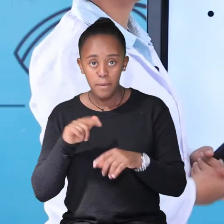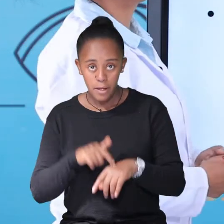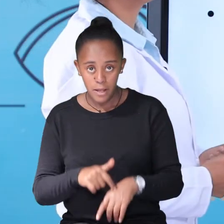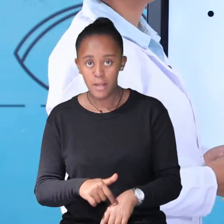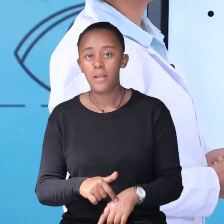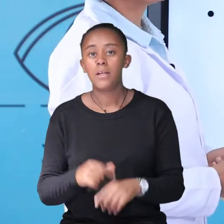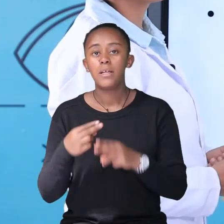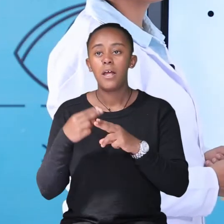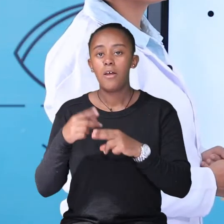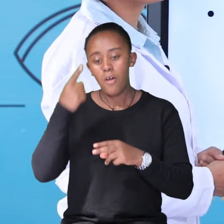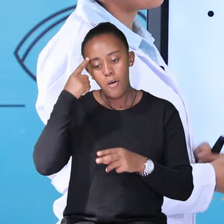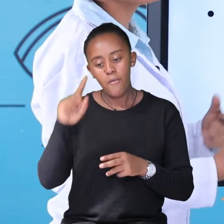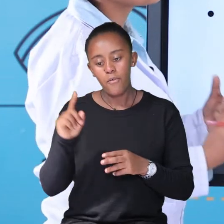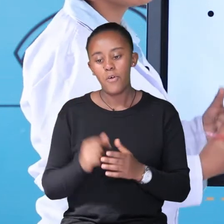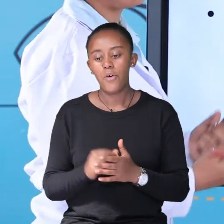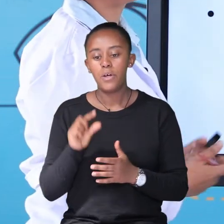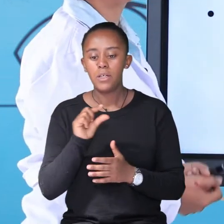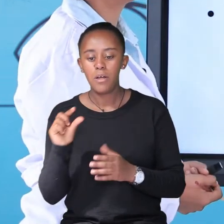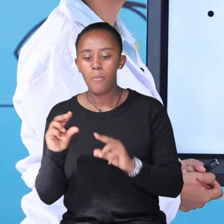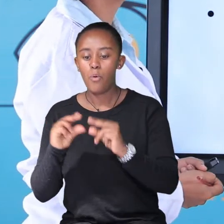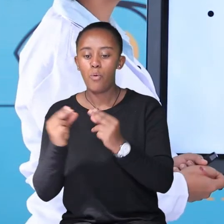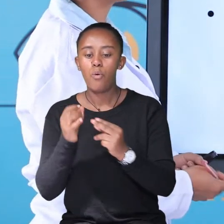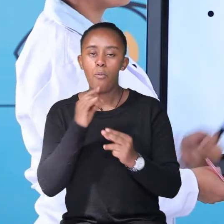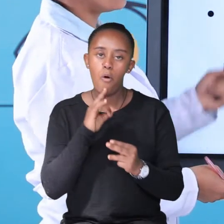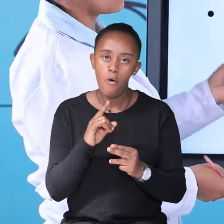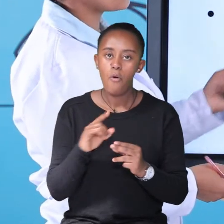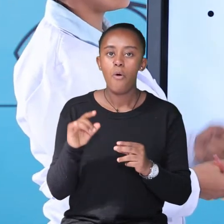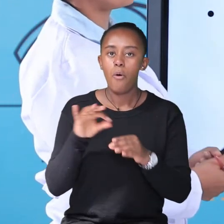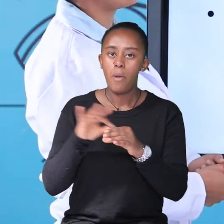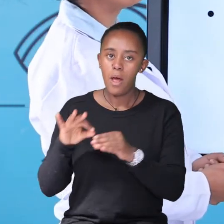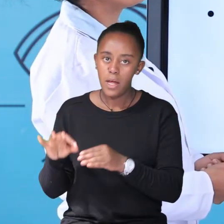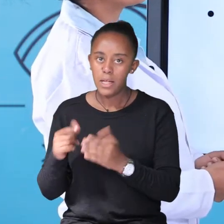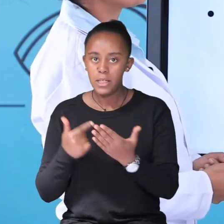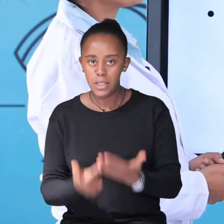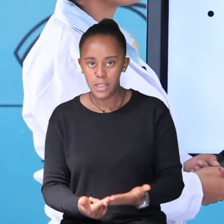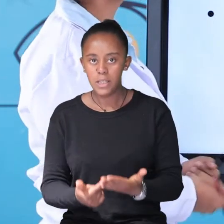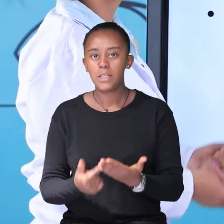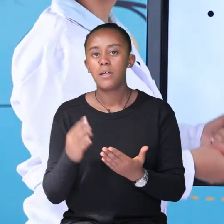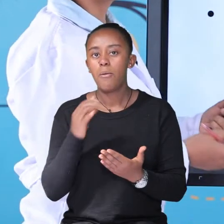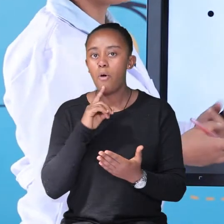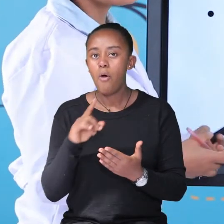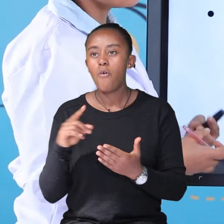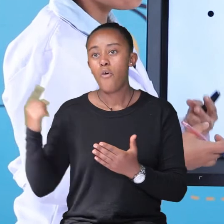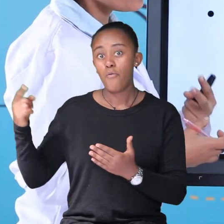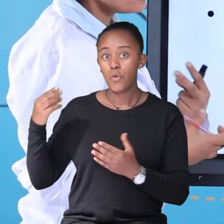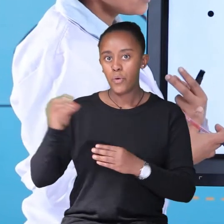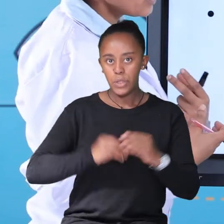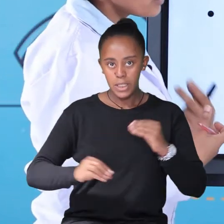for some group of plants that undergo this type of photosynthesis,